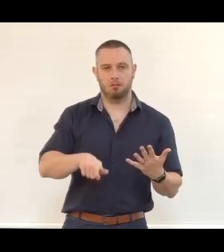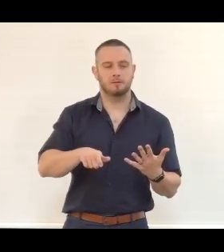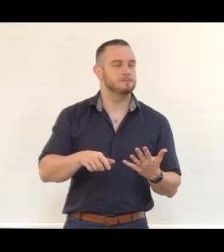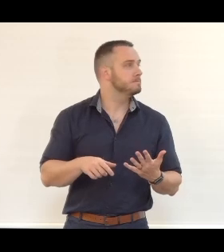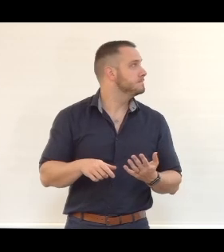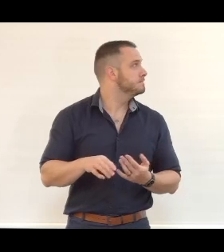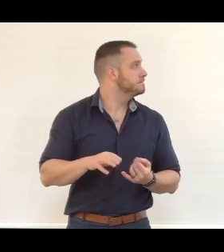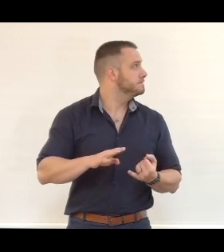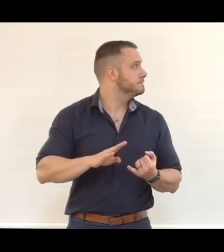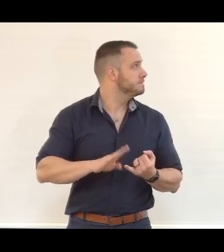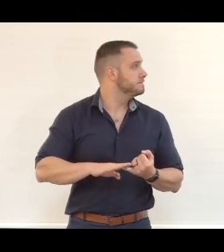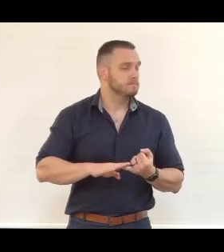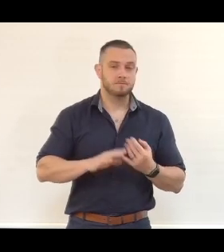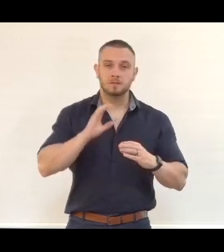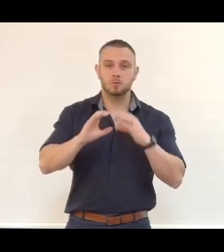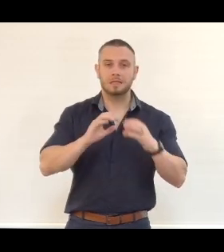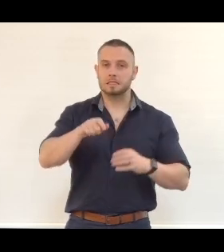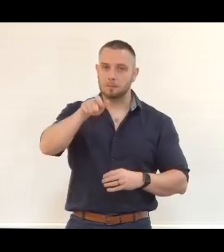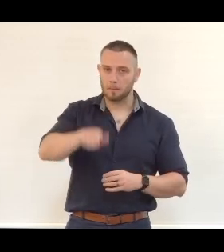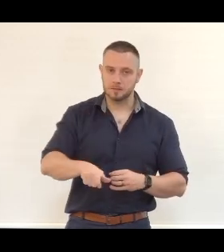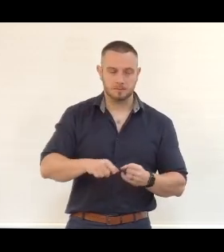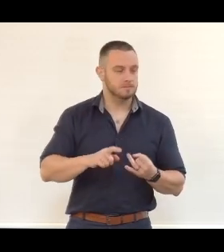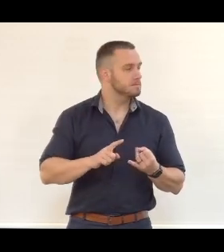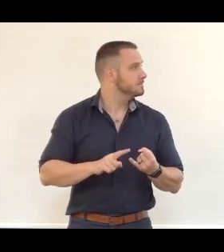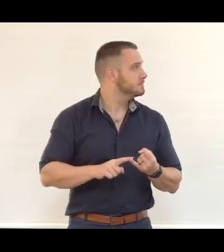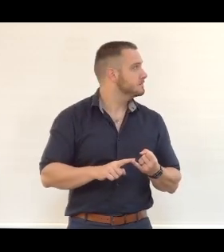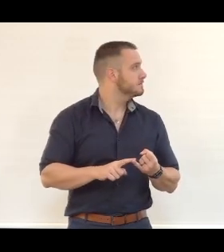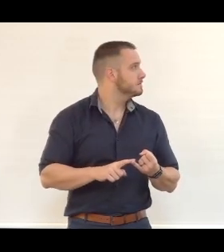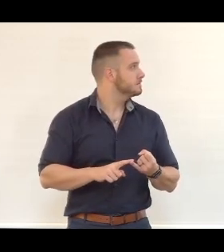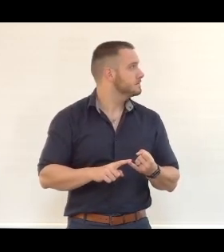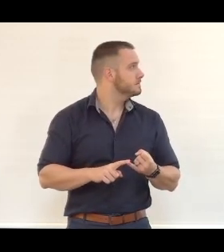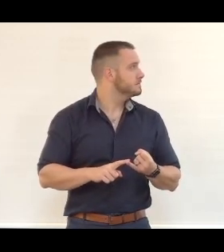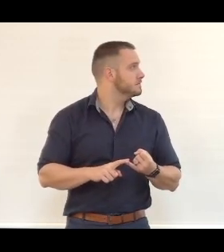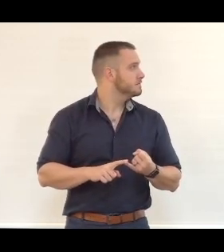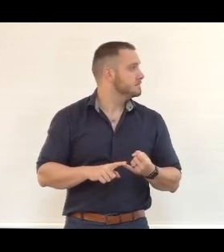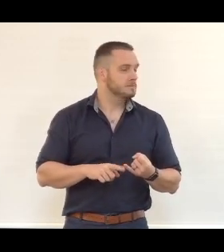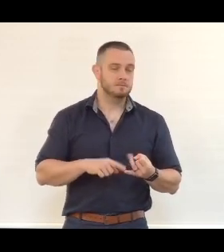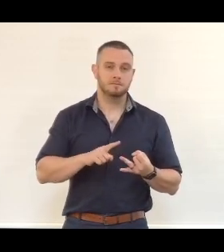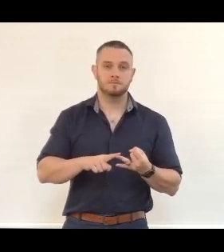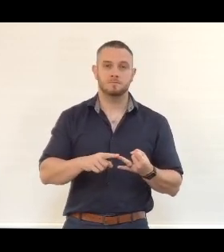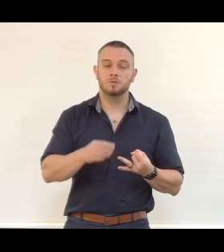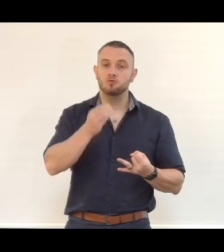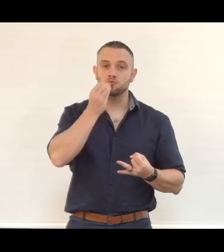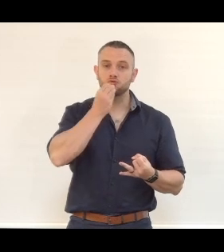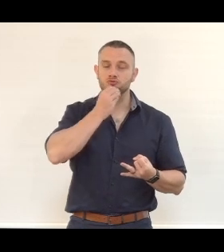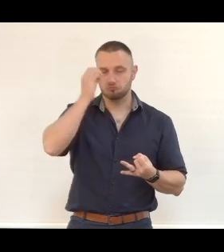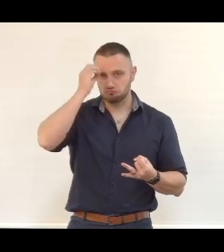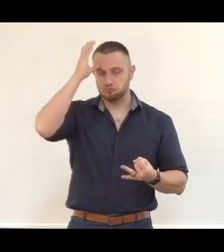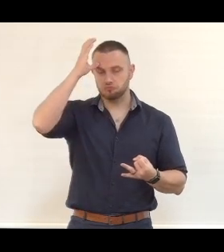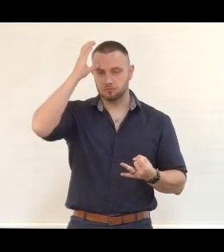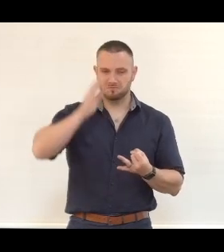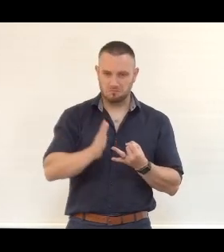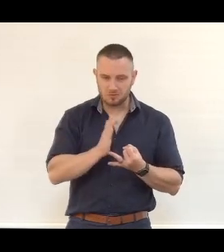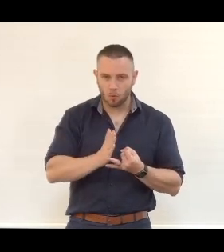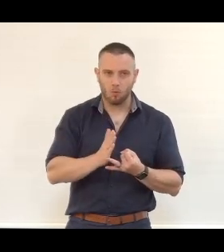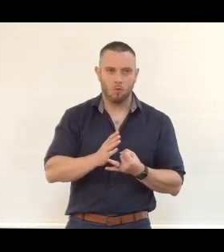checks with all the Analogue astronauts, communication officer, main point of contact for mission control, a nutrition specialist, making